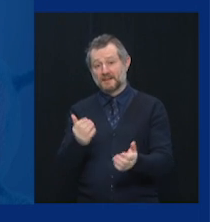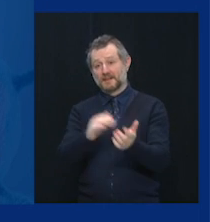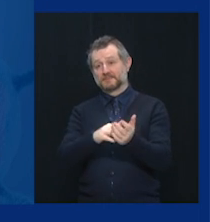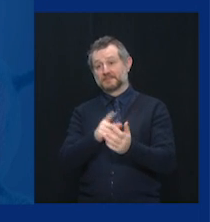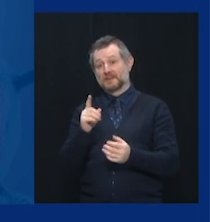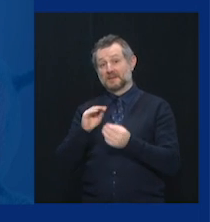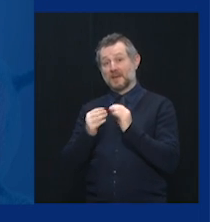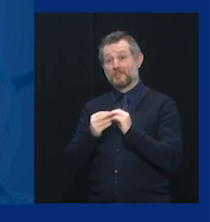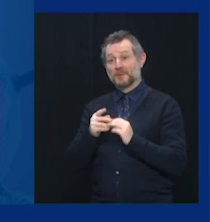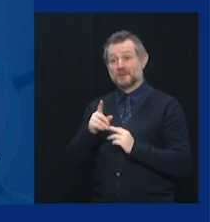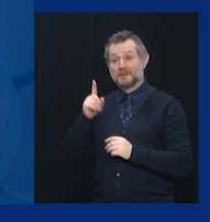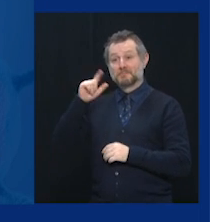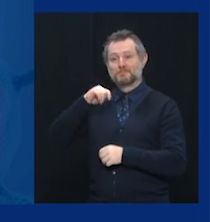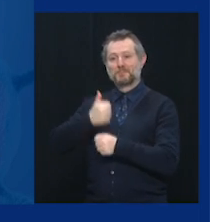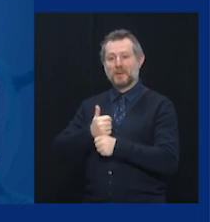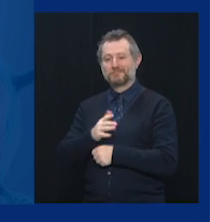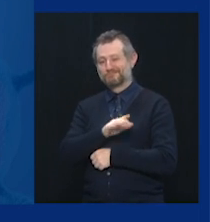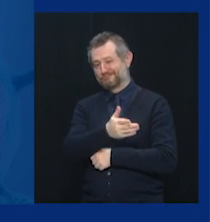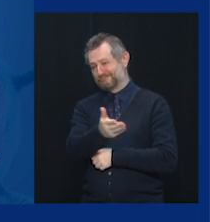of behavior.